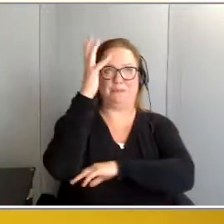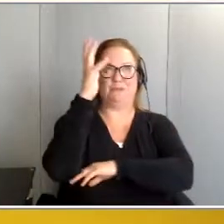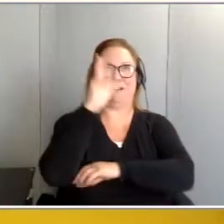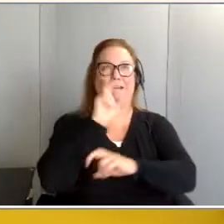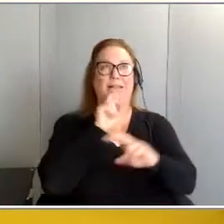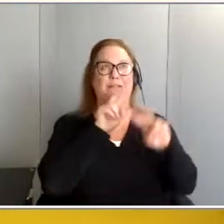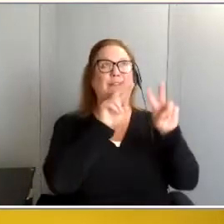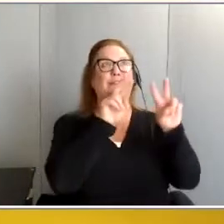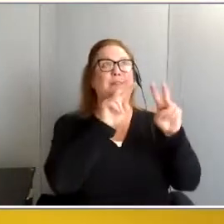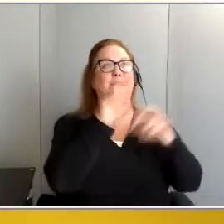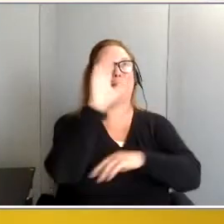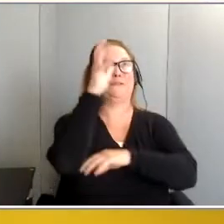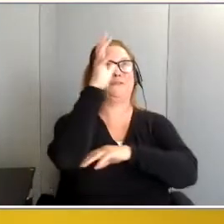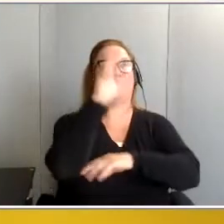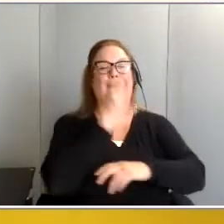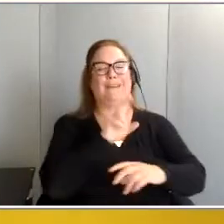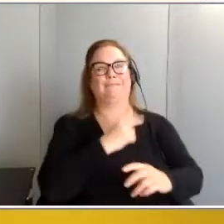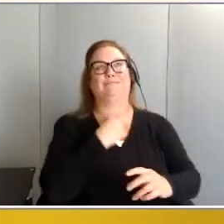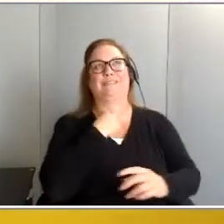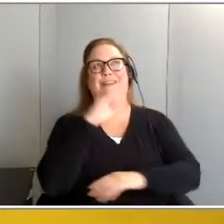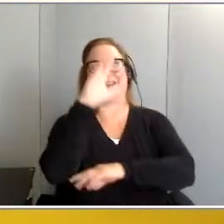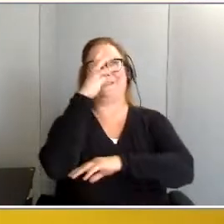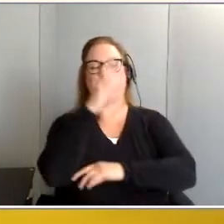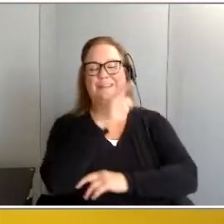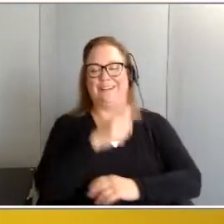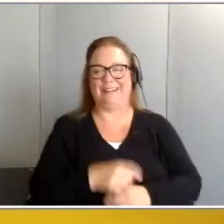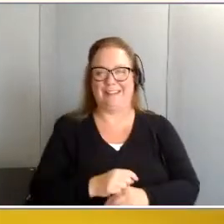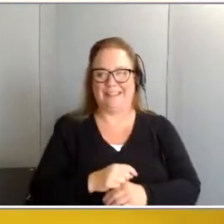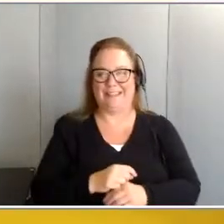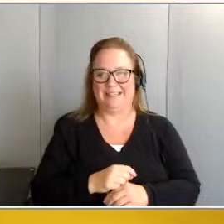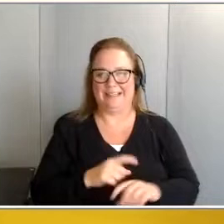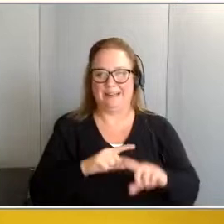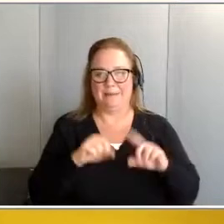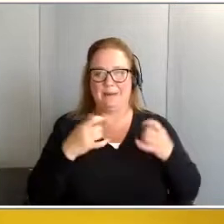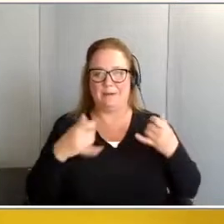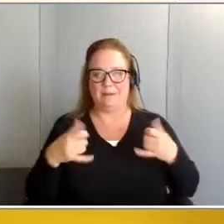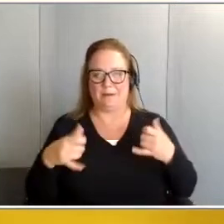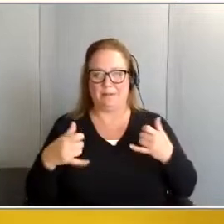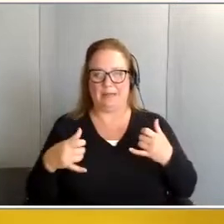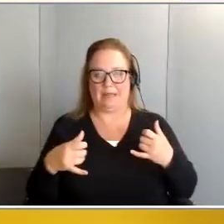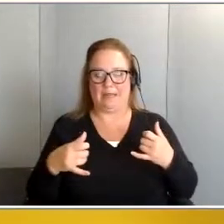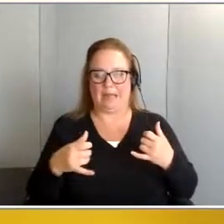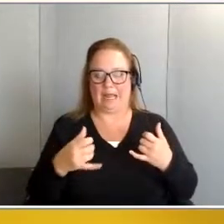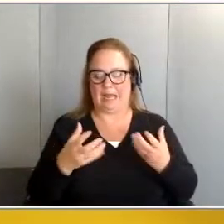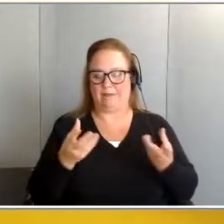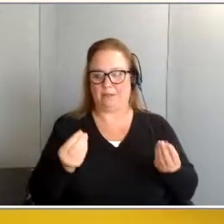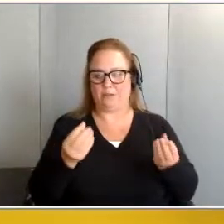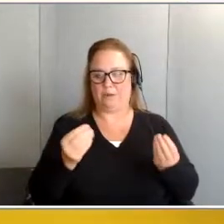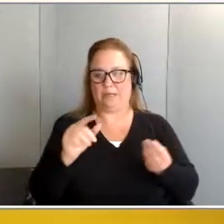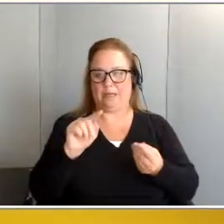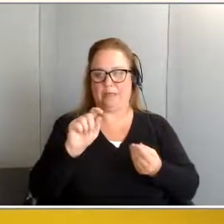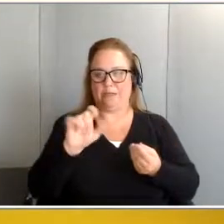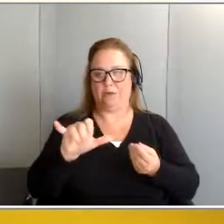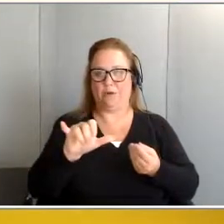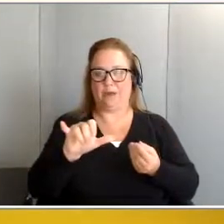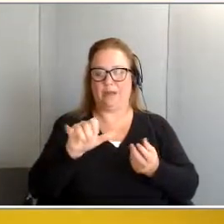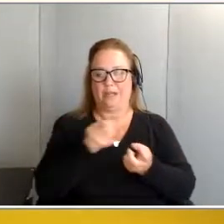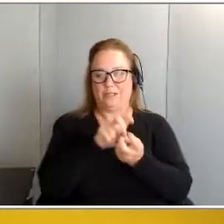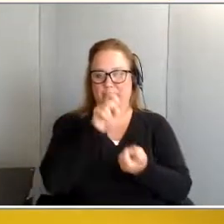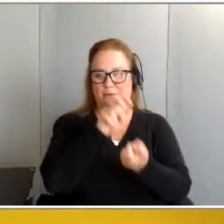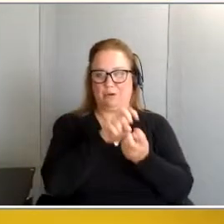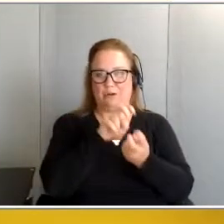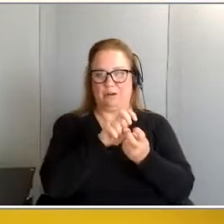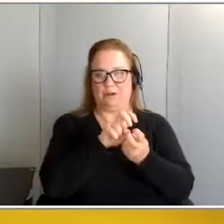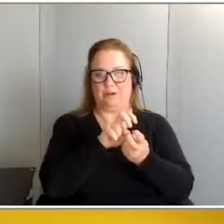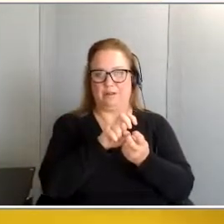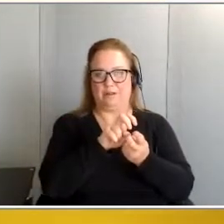"I got you this time," that type of thing. So when we play, I've got a squeaky toy squirrel. So the game is called Get